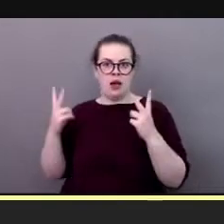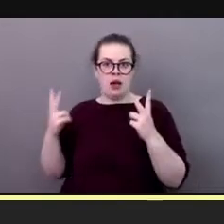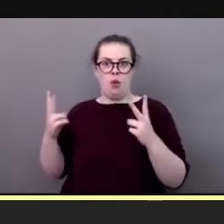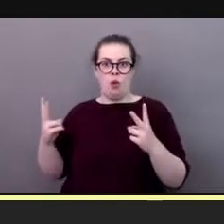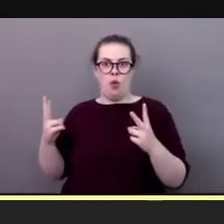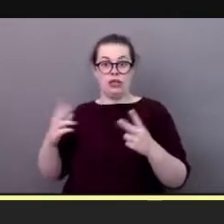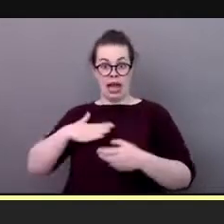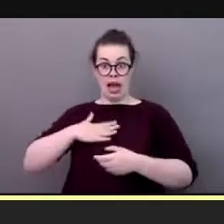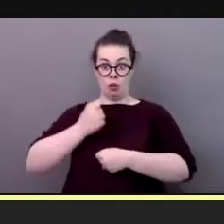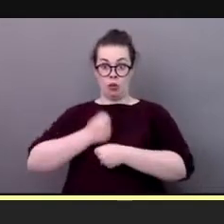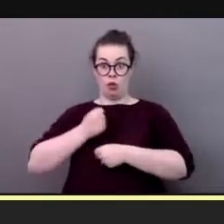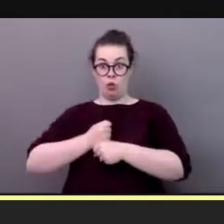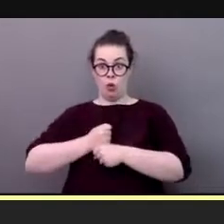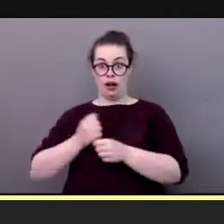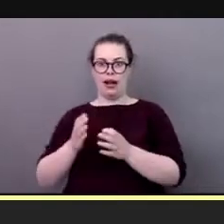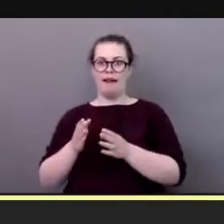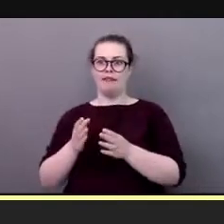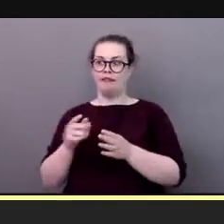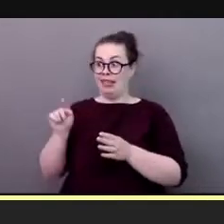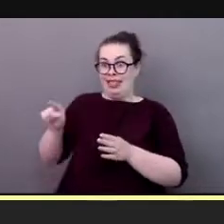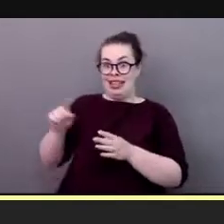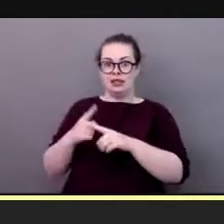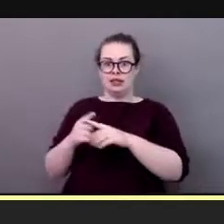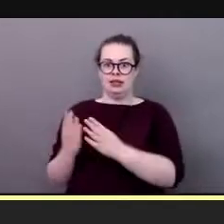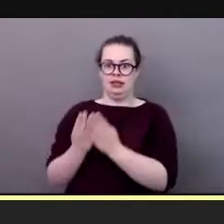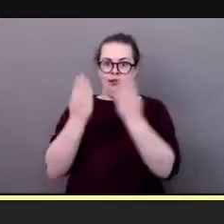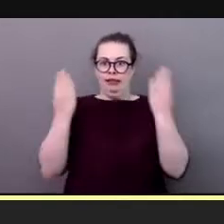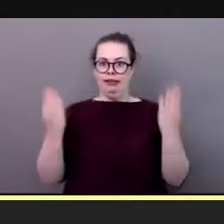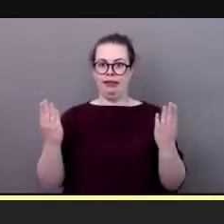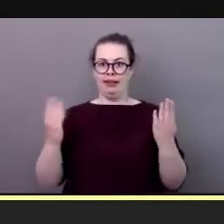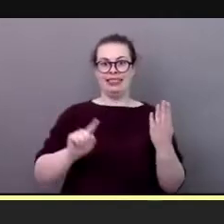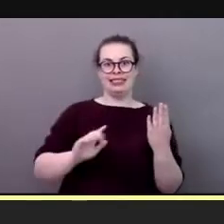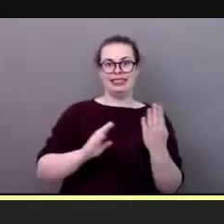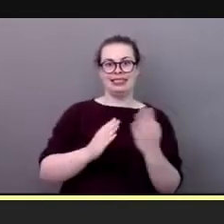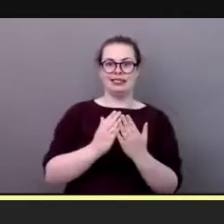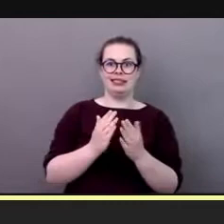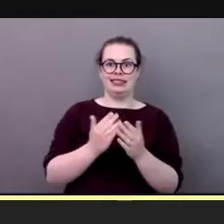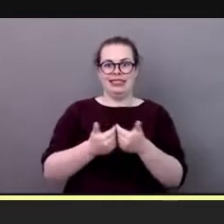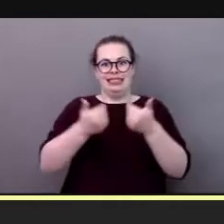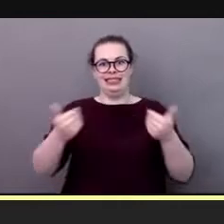it requires a specific approach to our work.